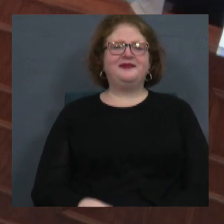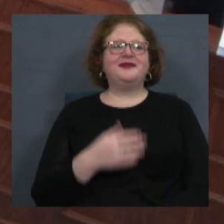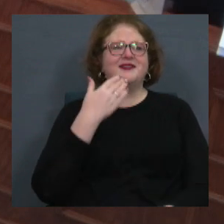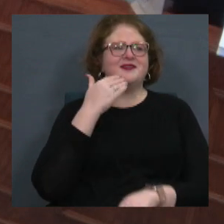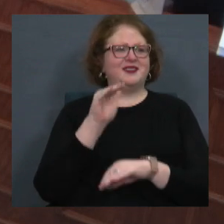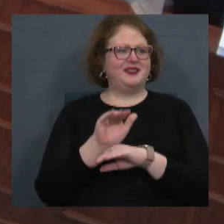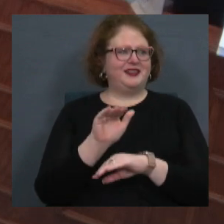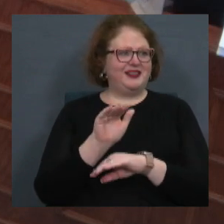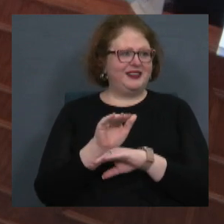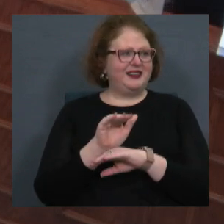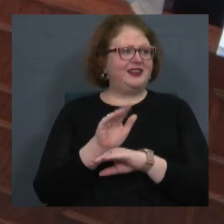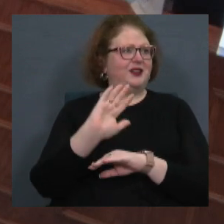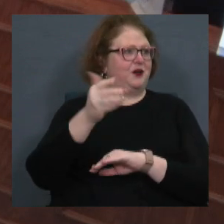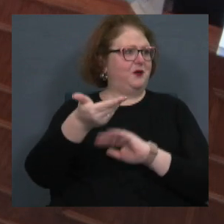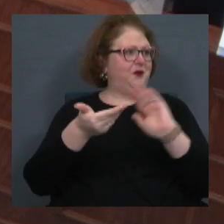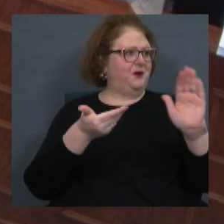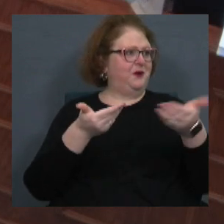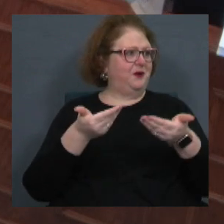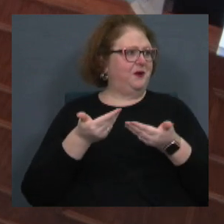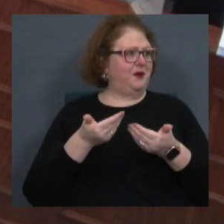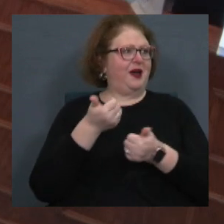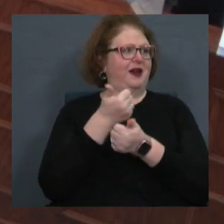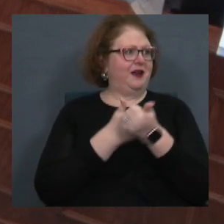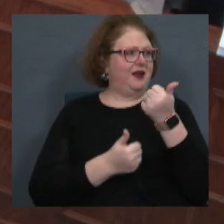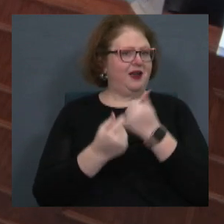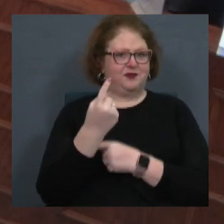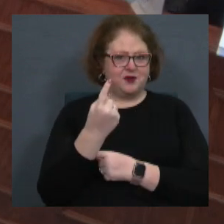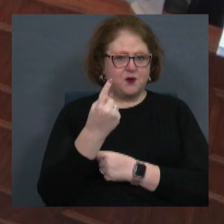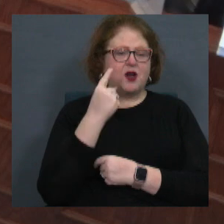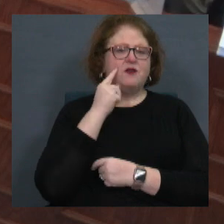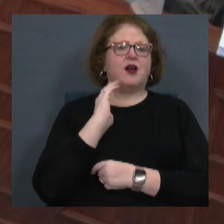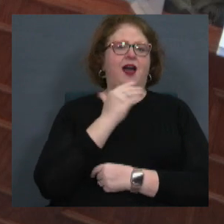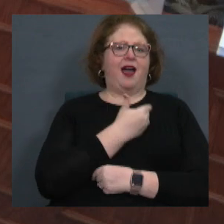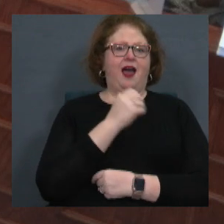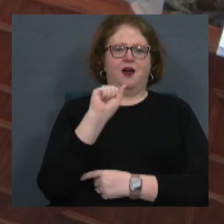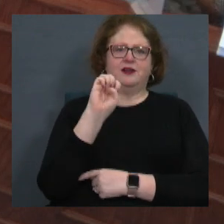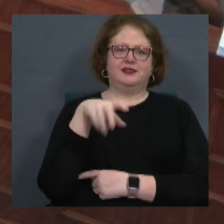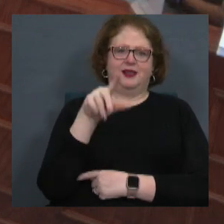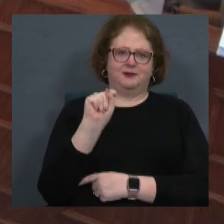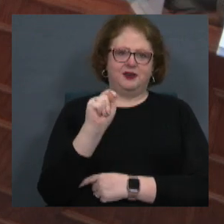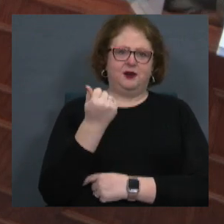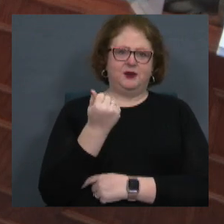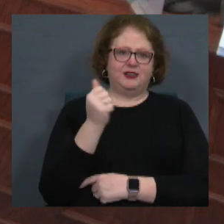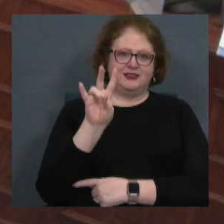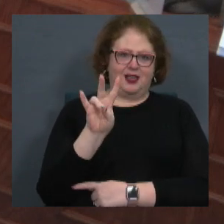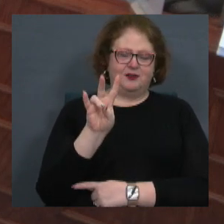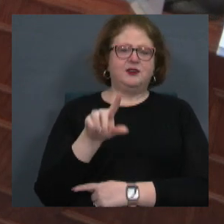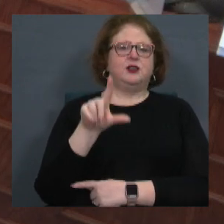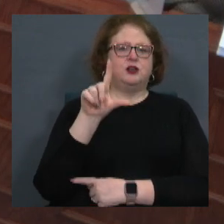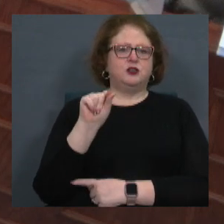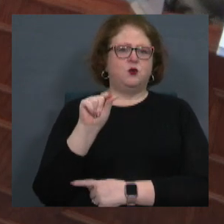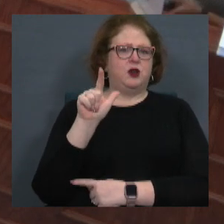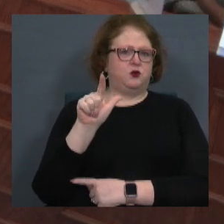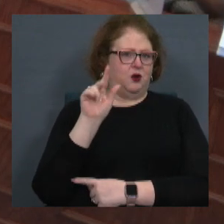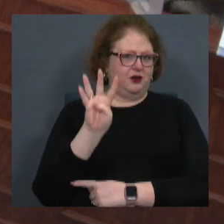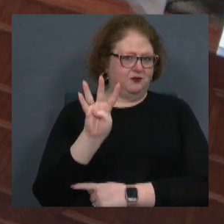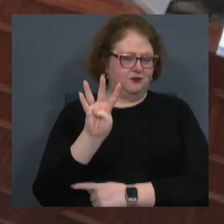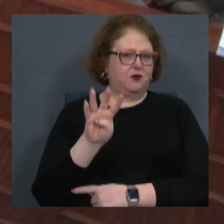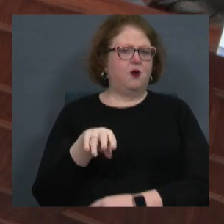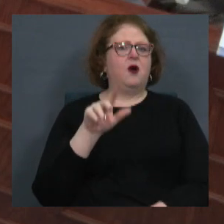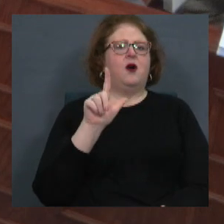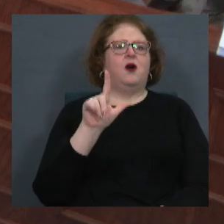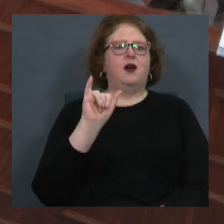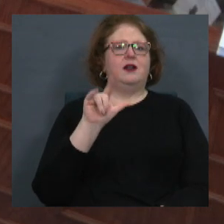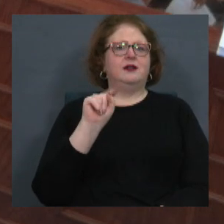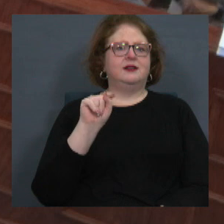Good evening. I would like to welcome everyone to order for our September 17, 2024 Little Rock City Board of Directors meeting. We would like to welcome those